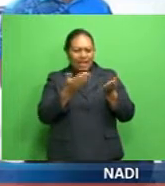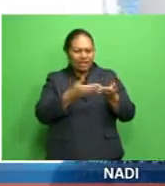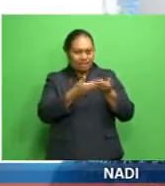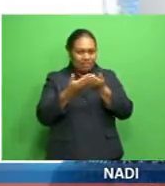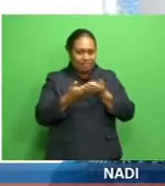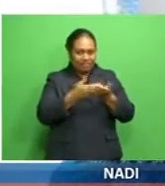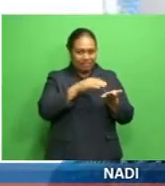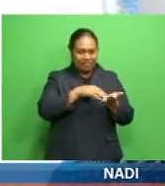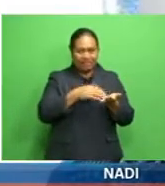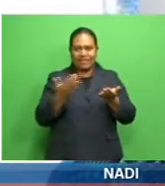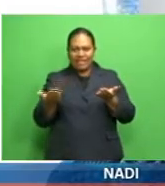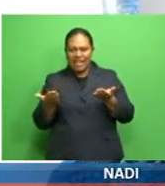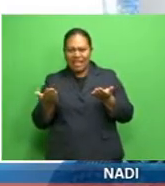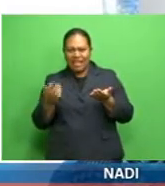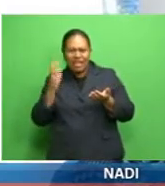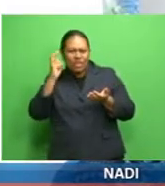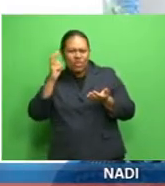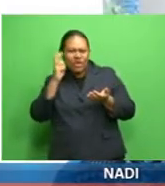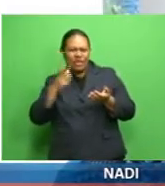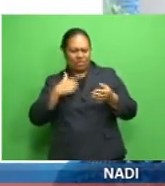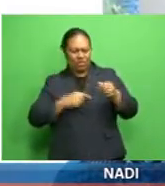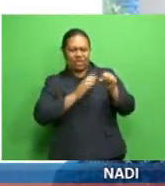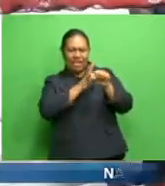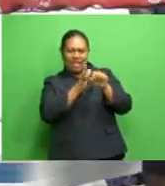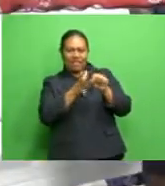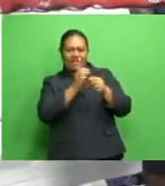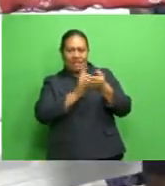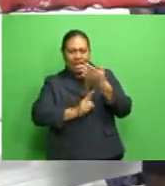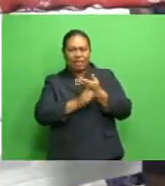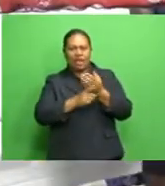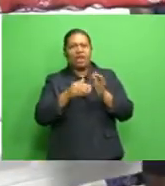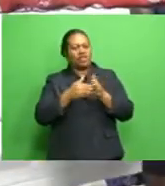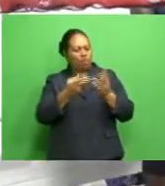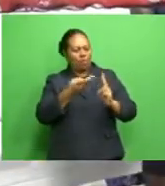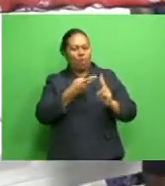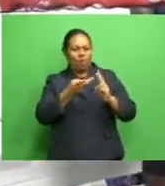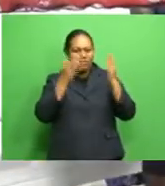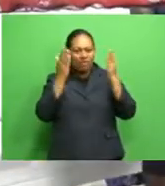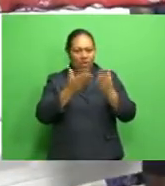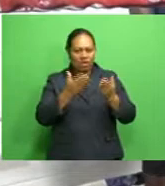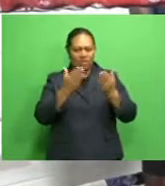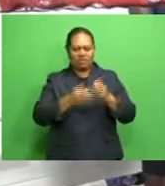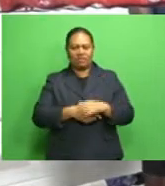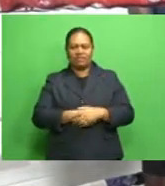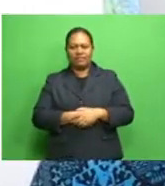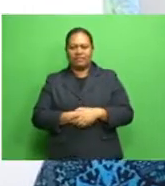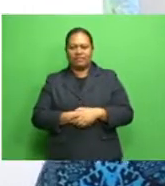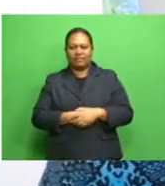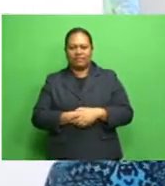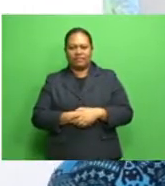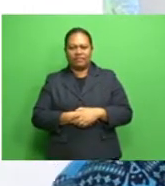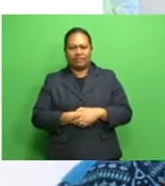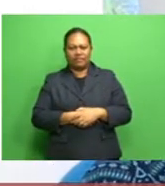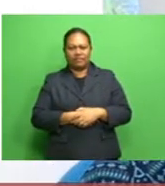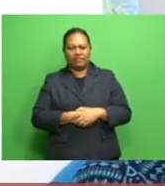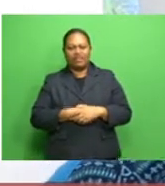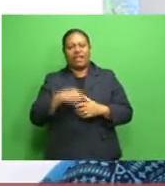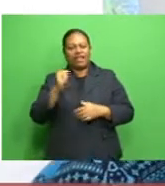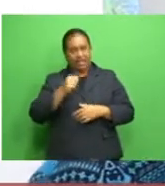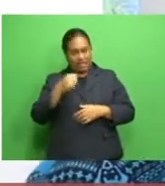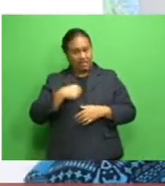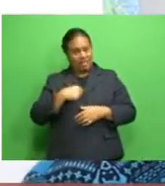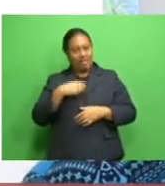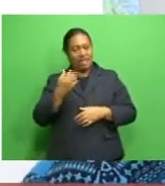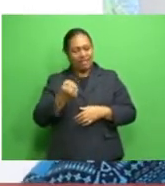personal training during the pandemic has been the main focus for Apakuki Tavondi. Actually, I was in school,